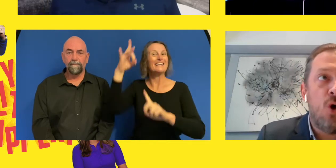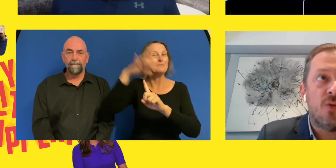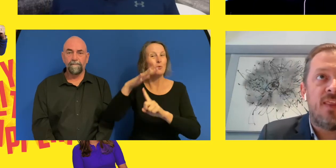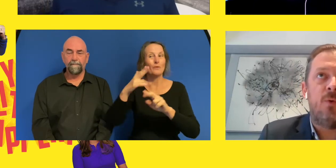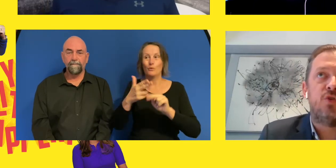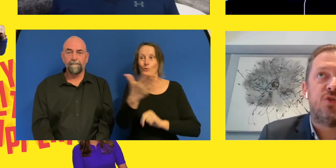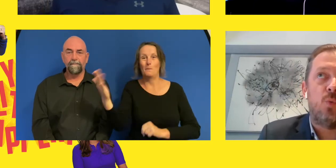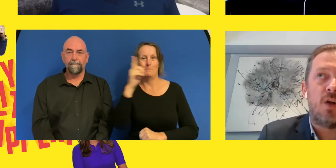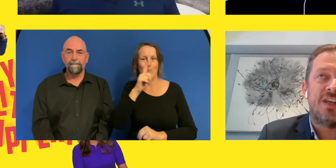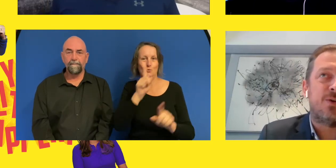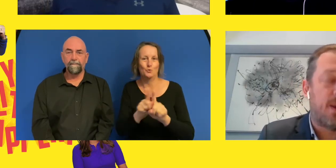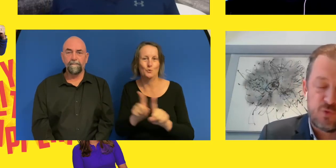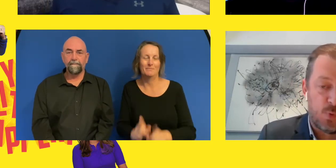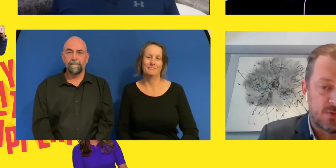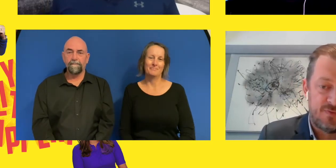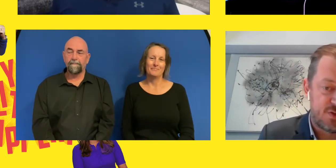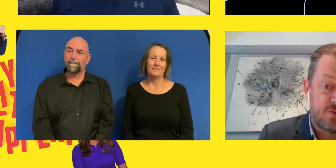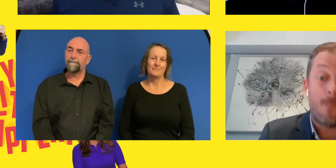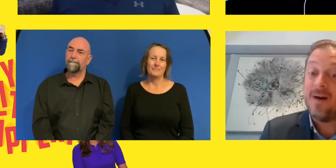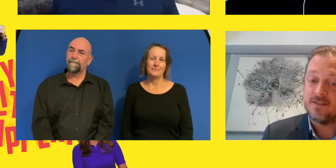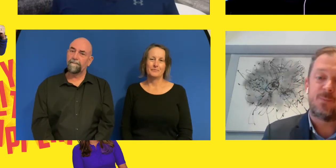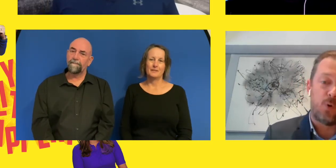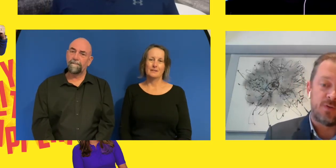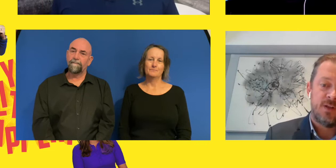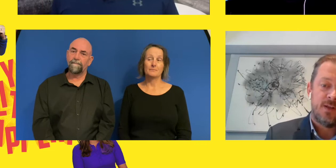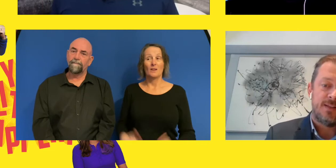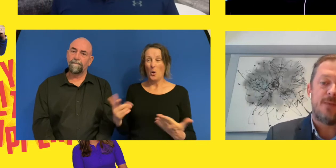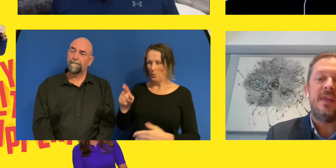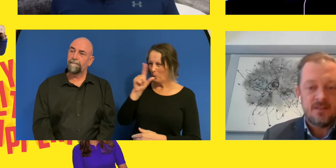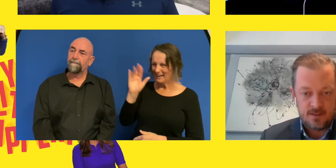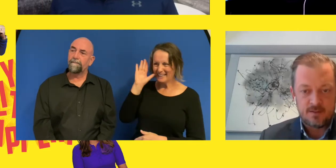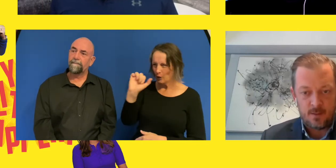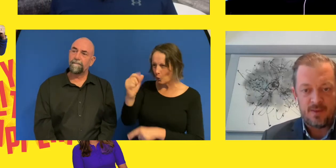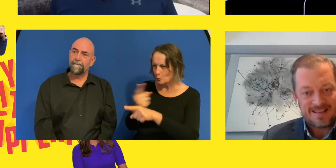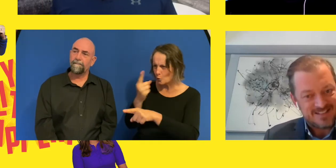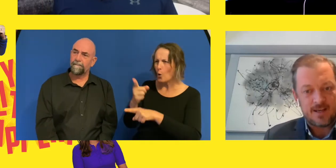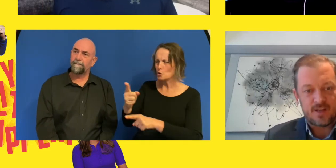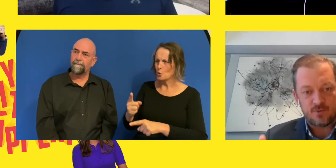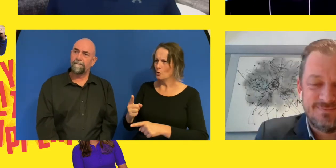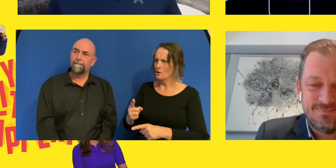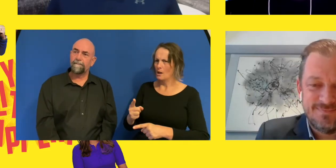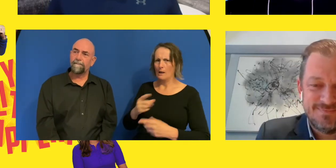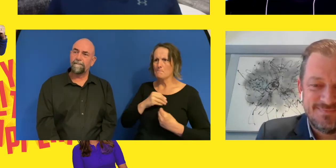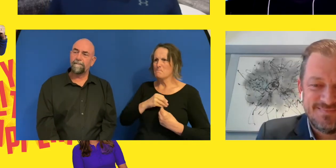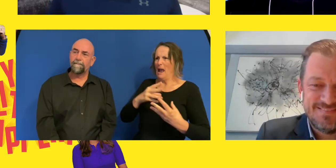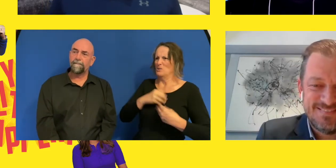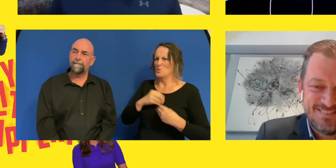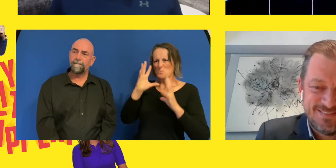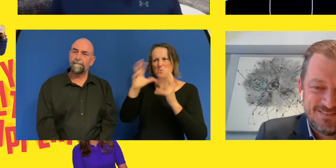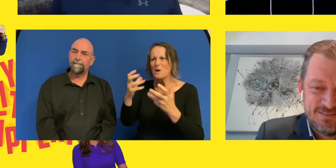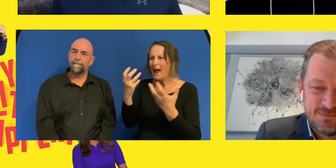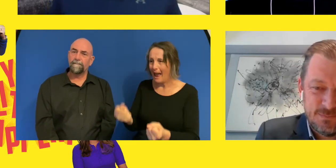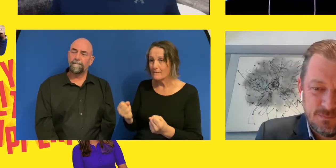people know that they will watch incredible sport, first of all, but sport that means something at the same time. We can hear the